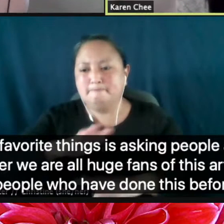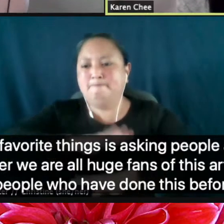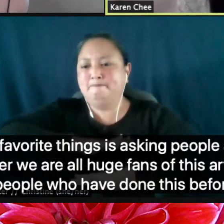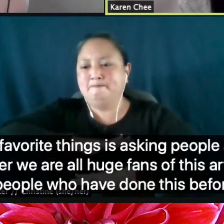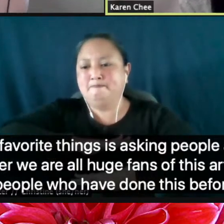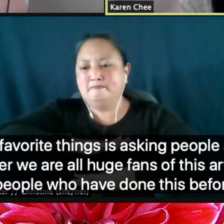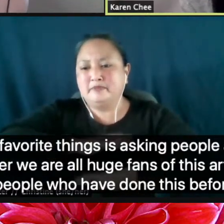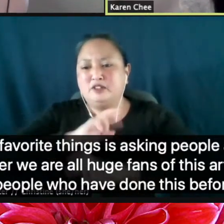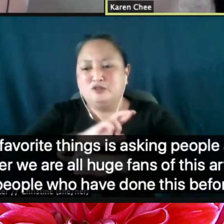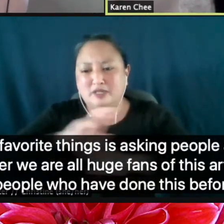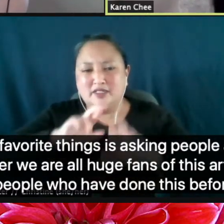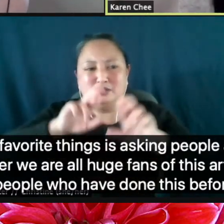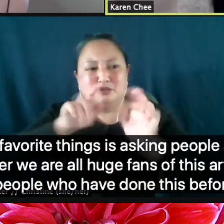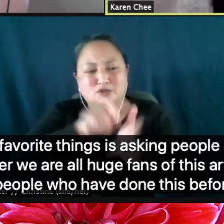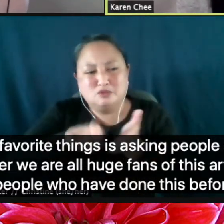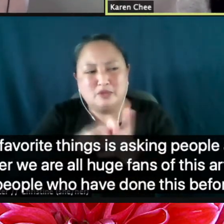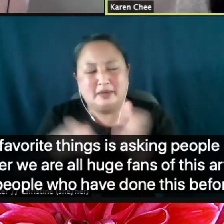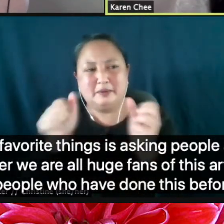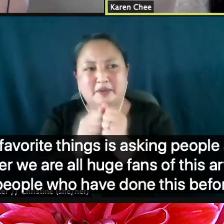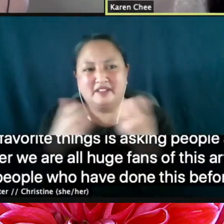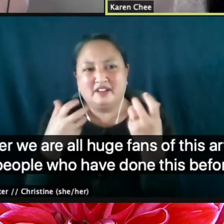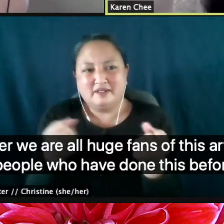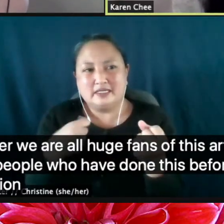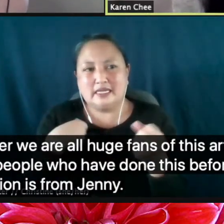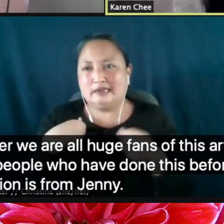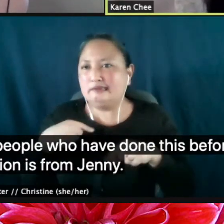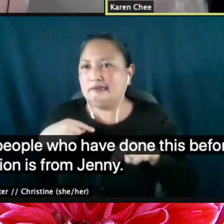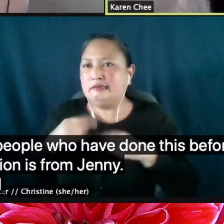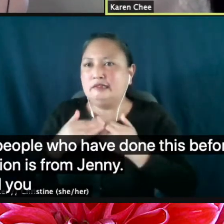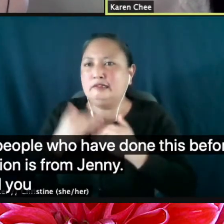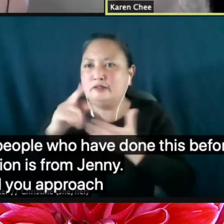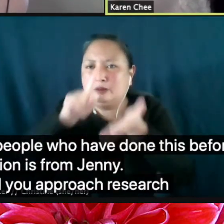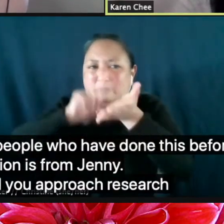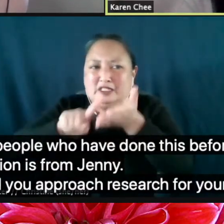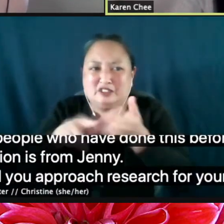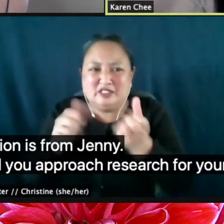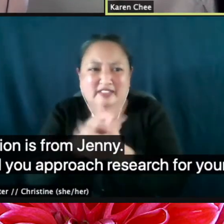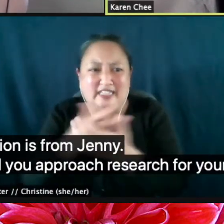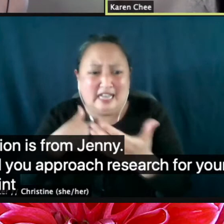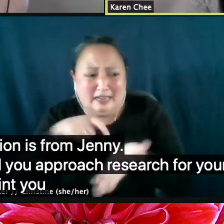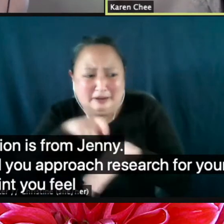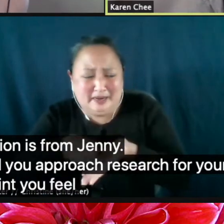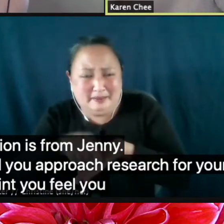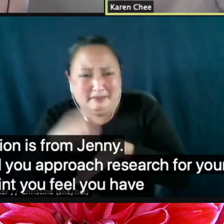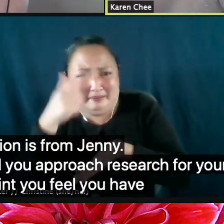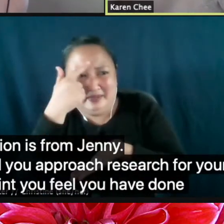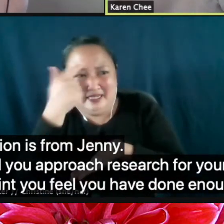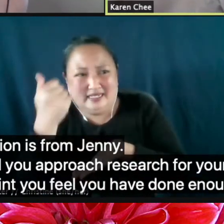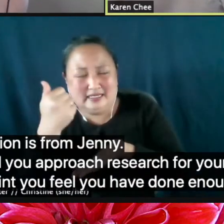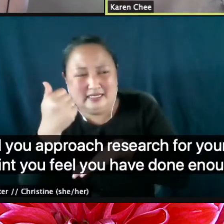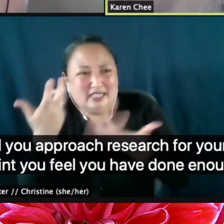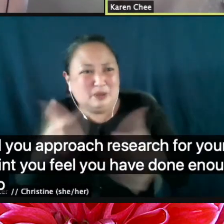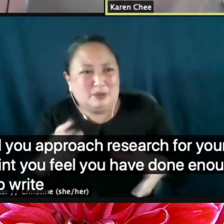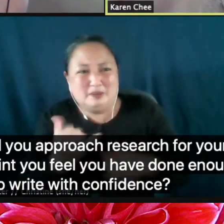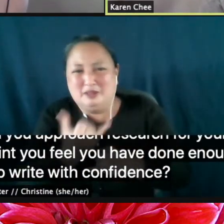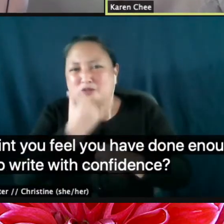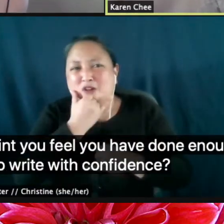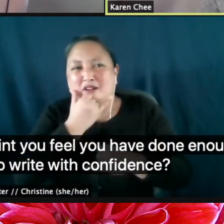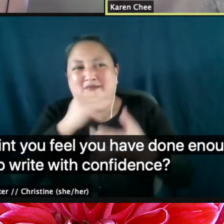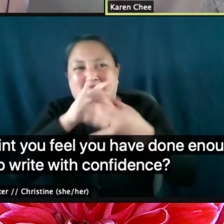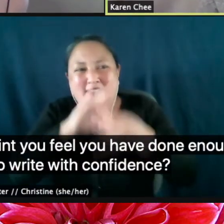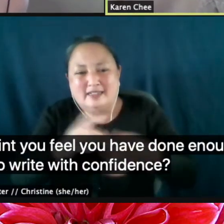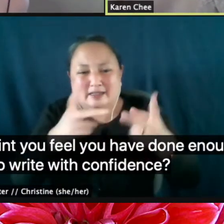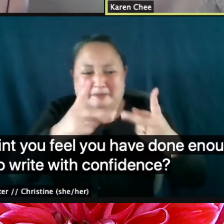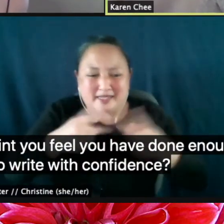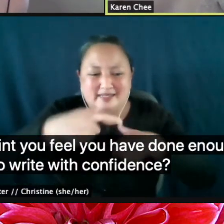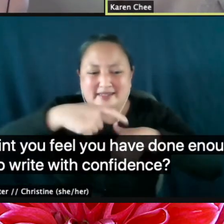ready to write with confidence? I find myself anxiously over-researching everything I write because of the fear of getting something wrong when it comes to place,